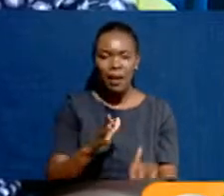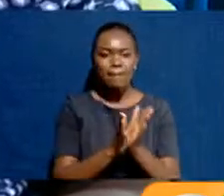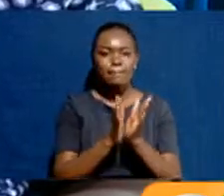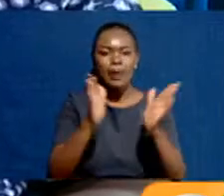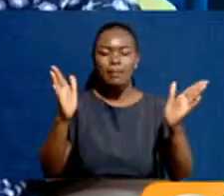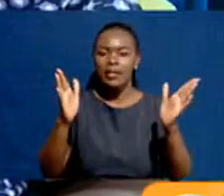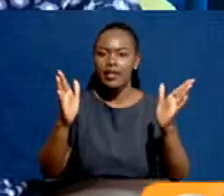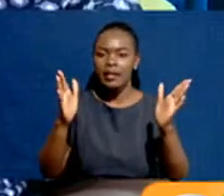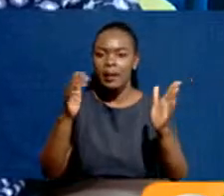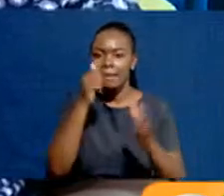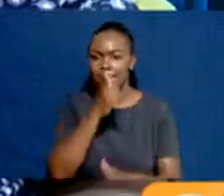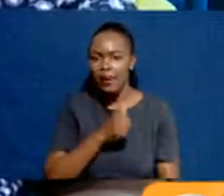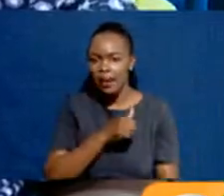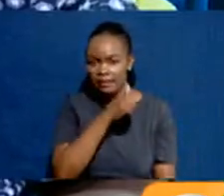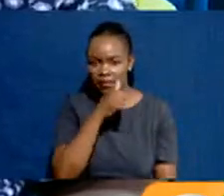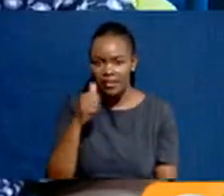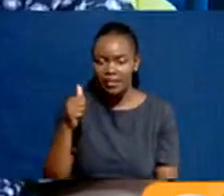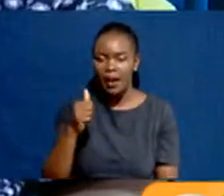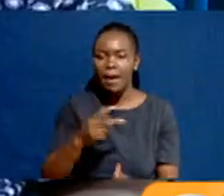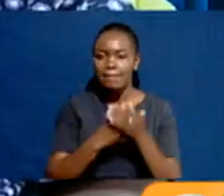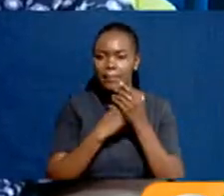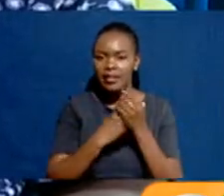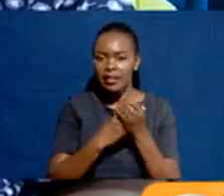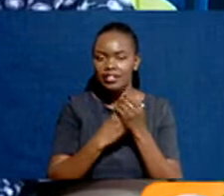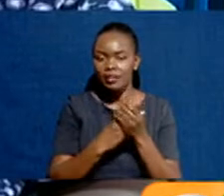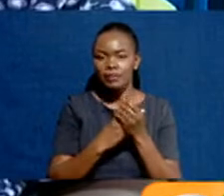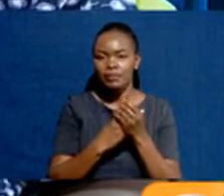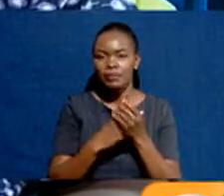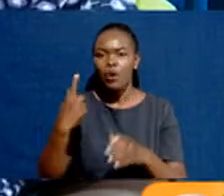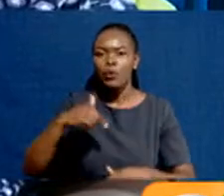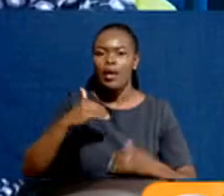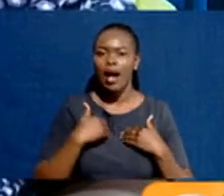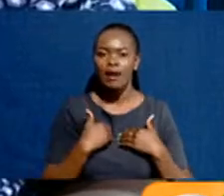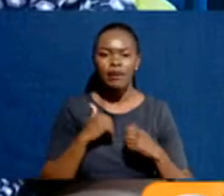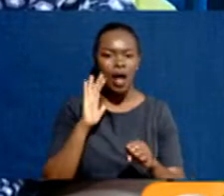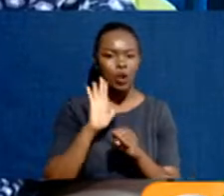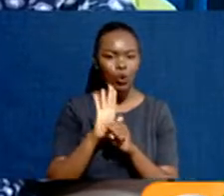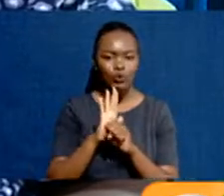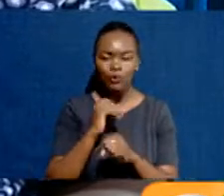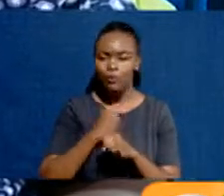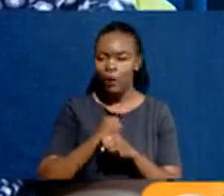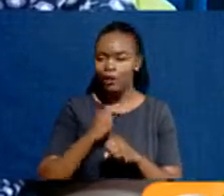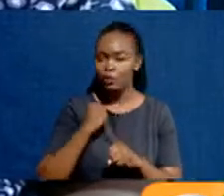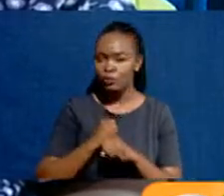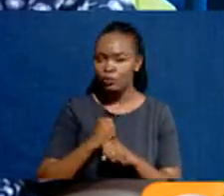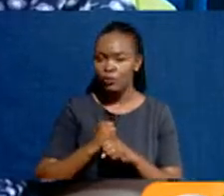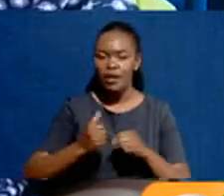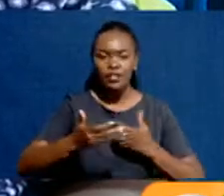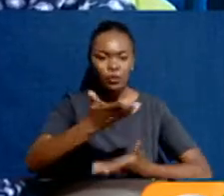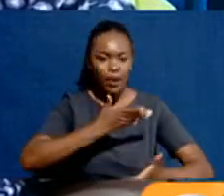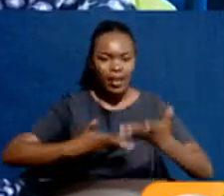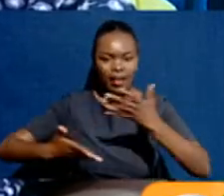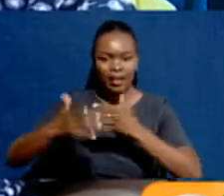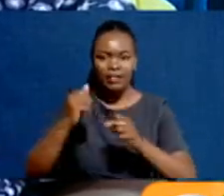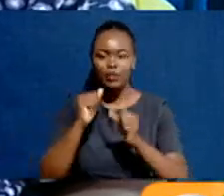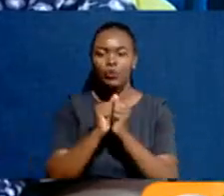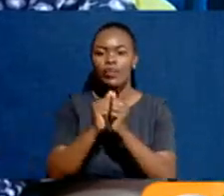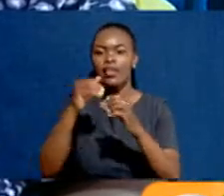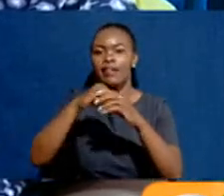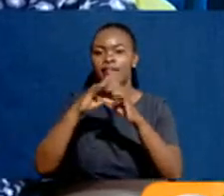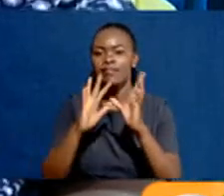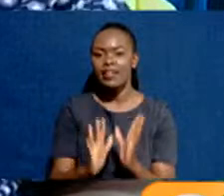public-private partnership. We have a lot of work to do to engage with investors across the